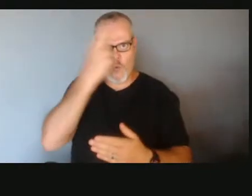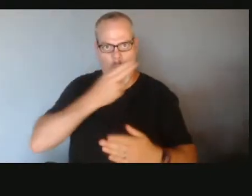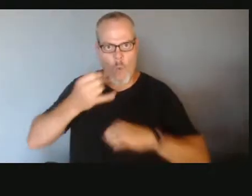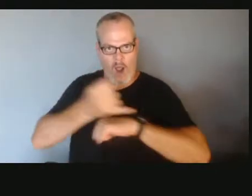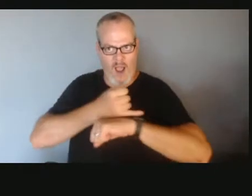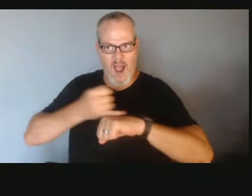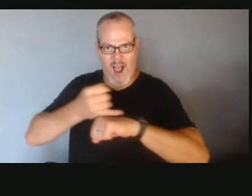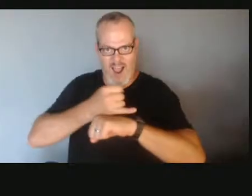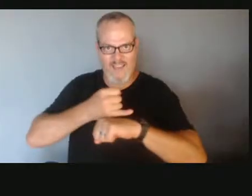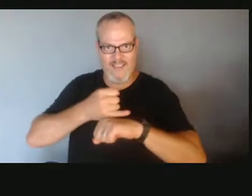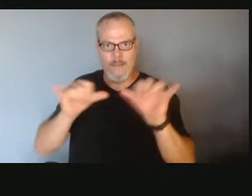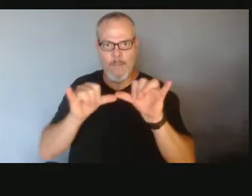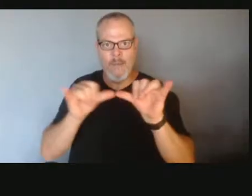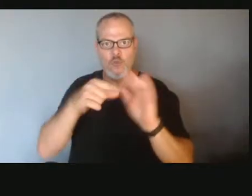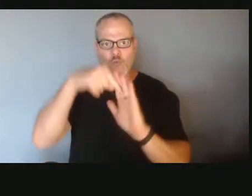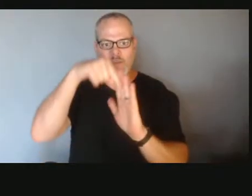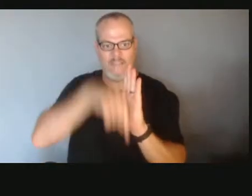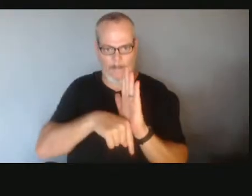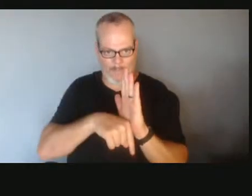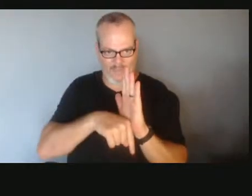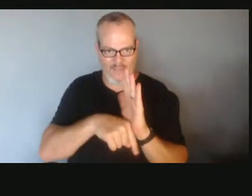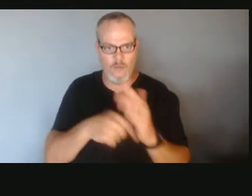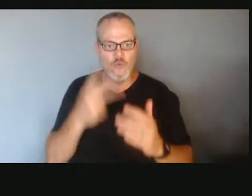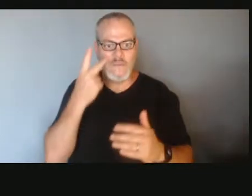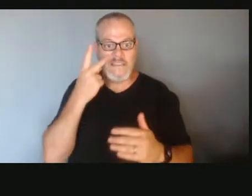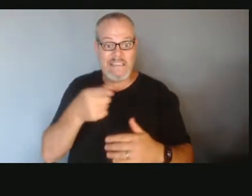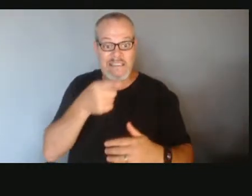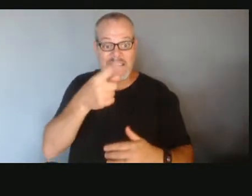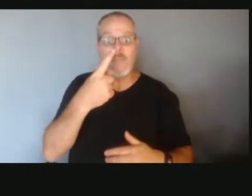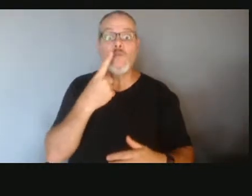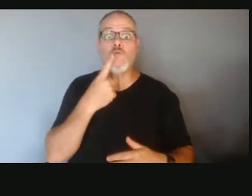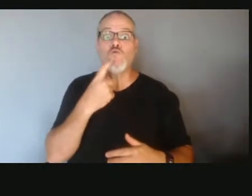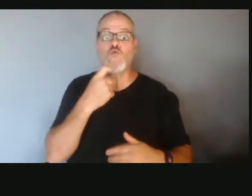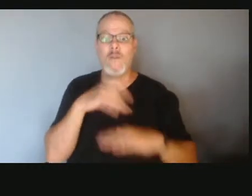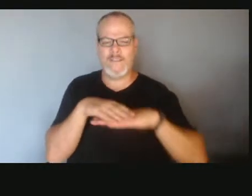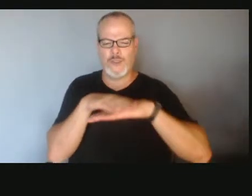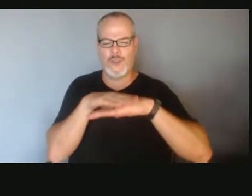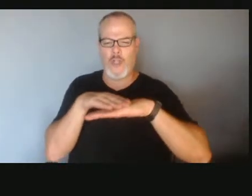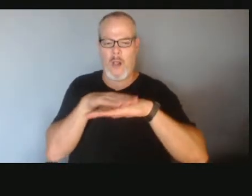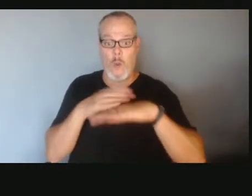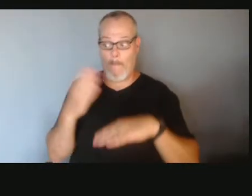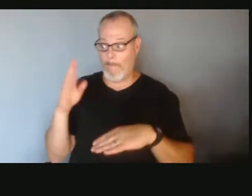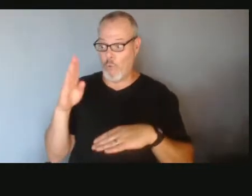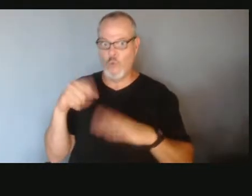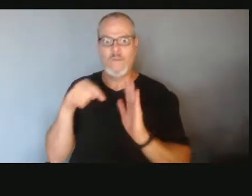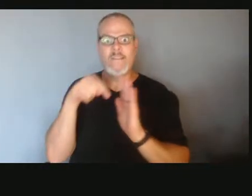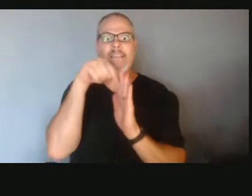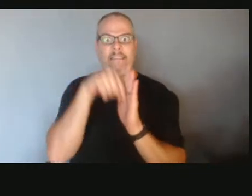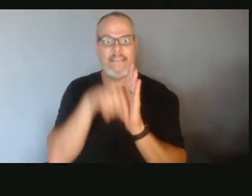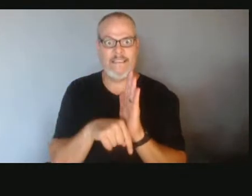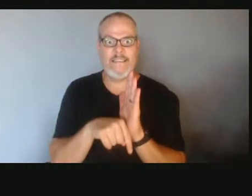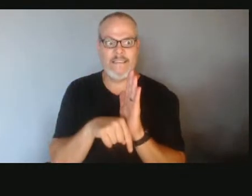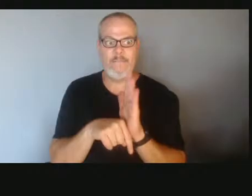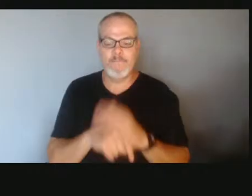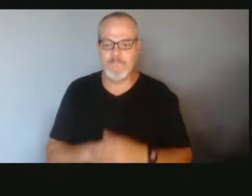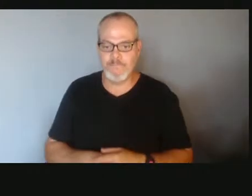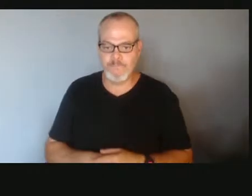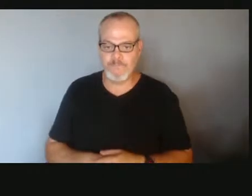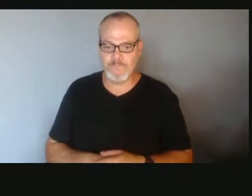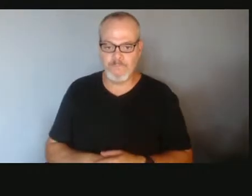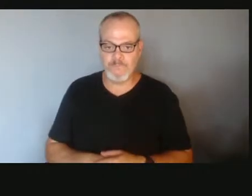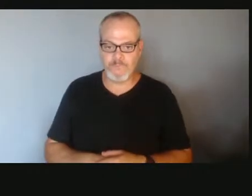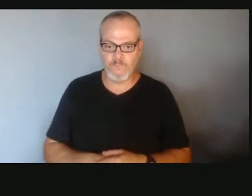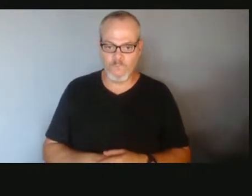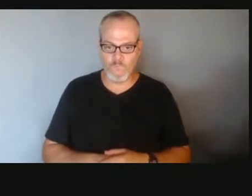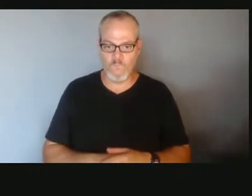depth. Here's our scale. Reds are the shallowest, blues are the deepest. So we have